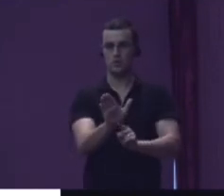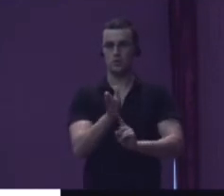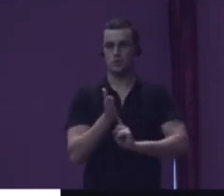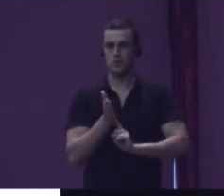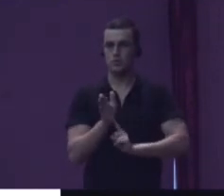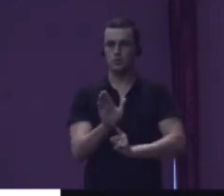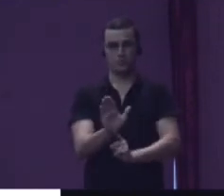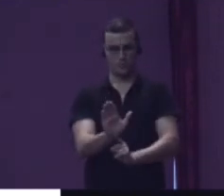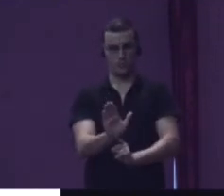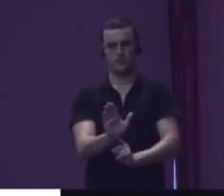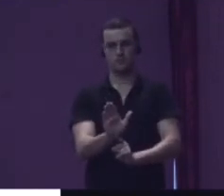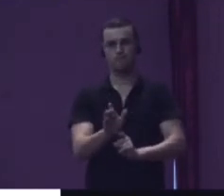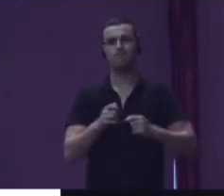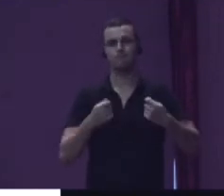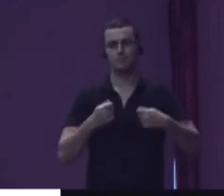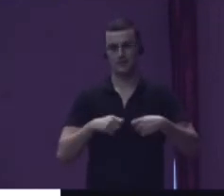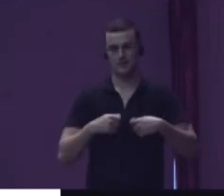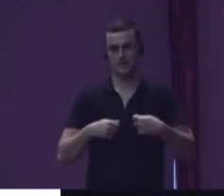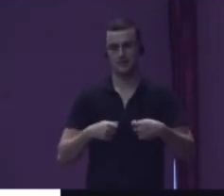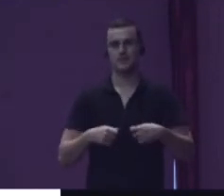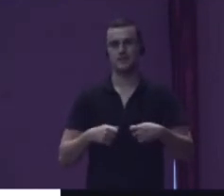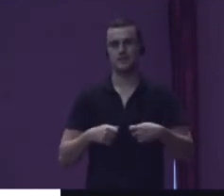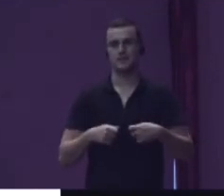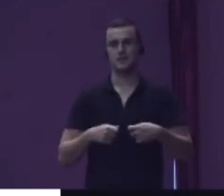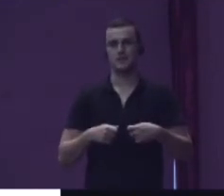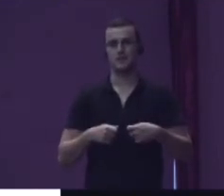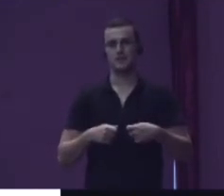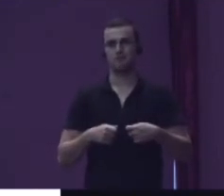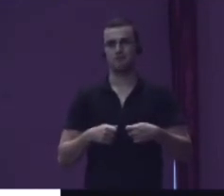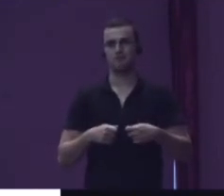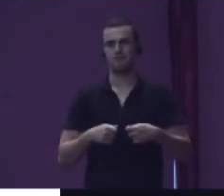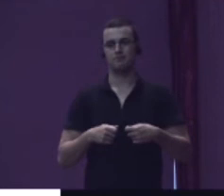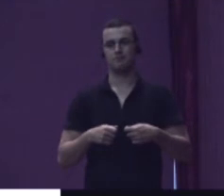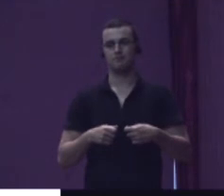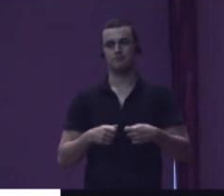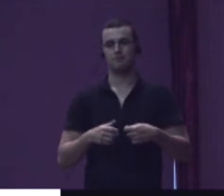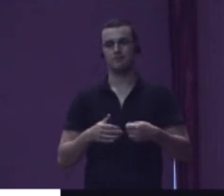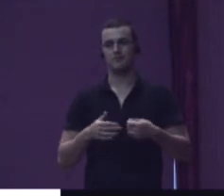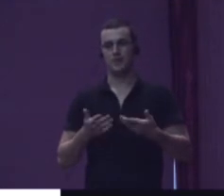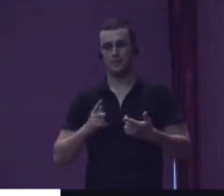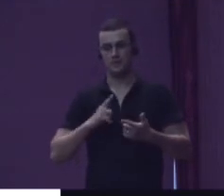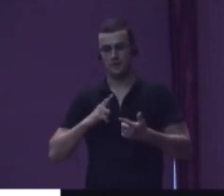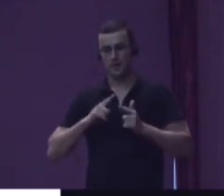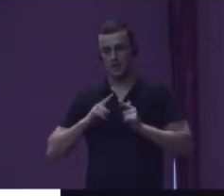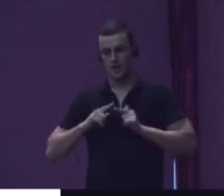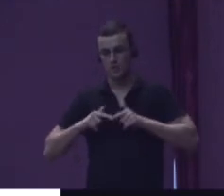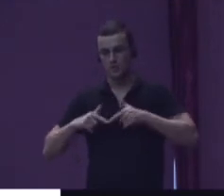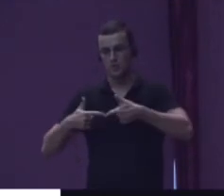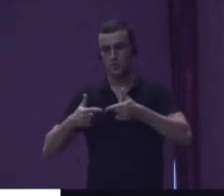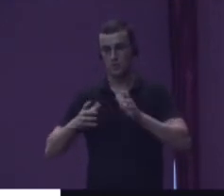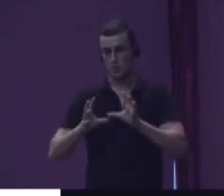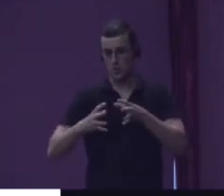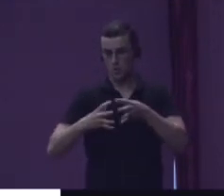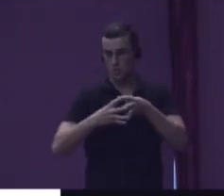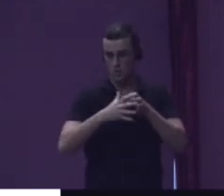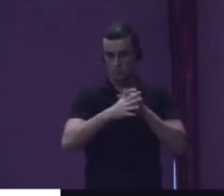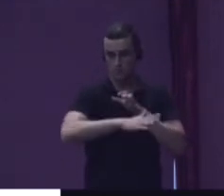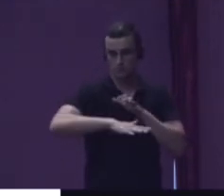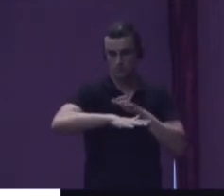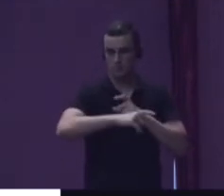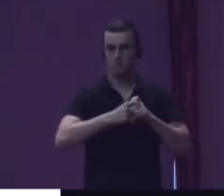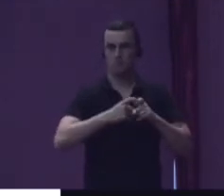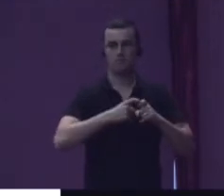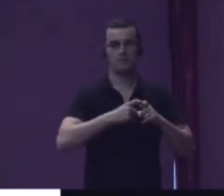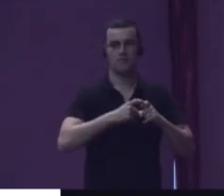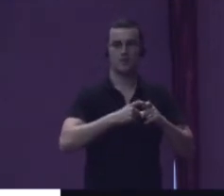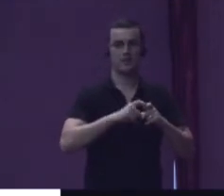this general attitude by the medical profession that whatever the midwife's doing isn't good. And